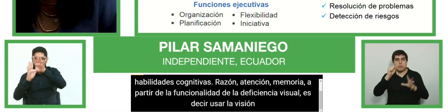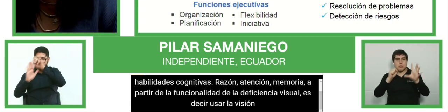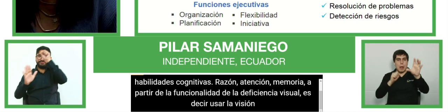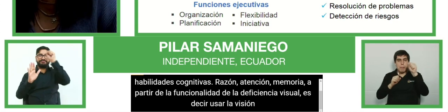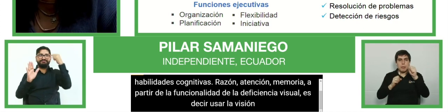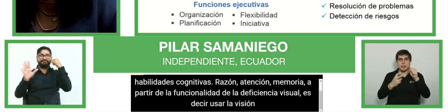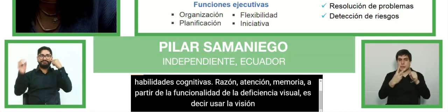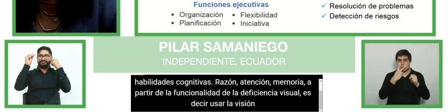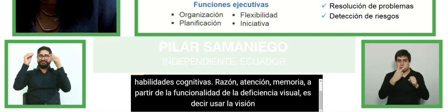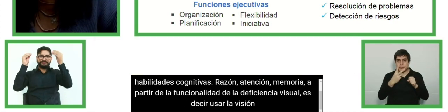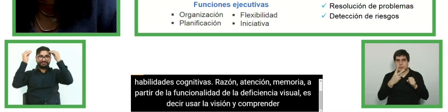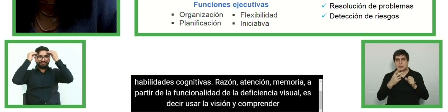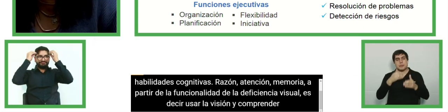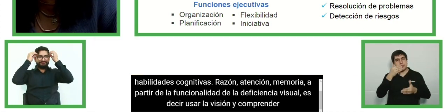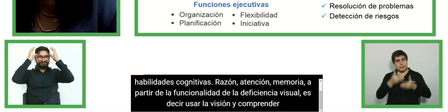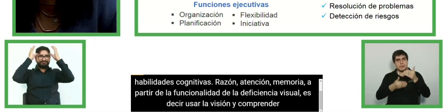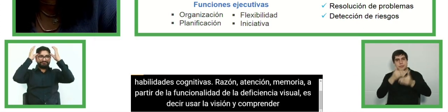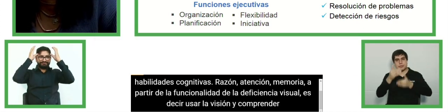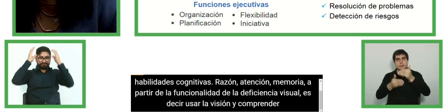please.